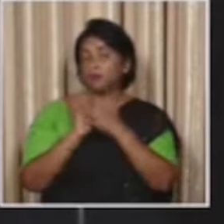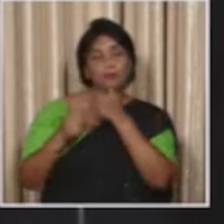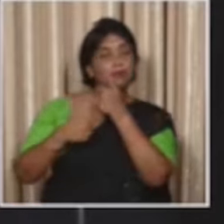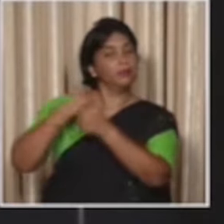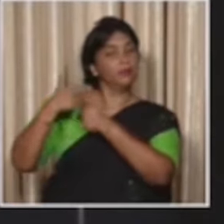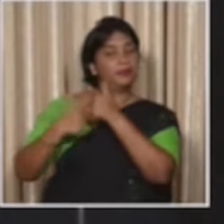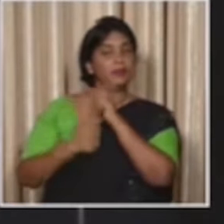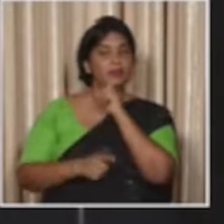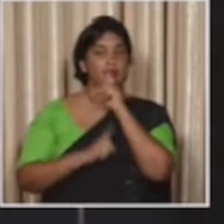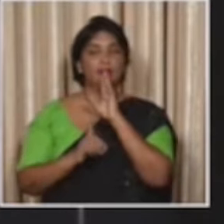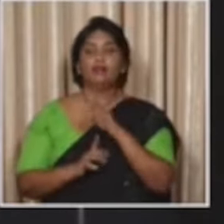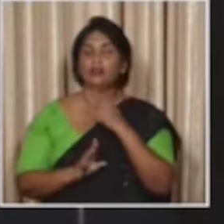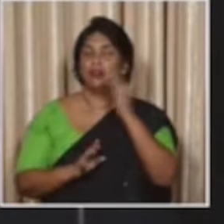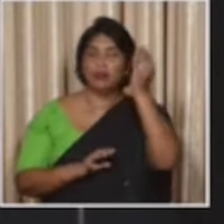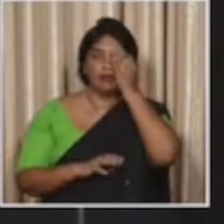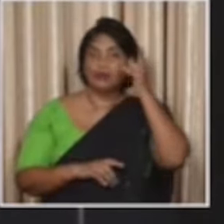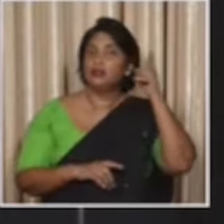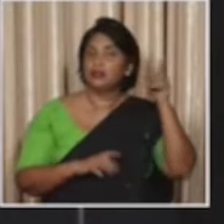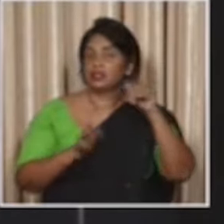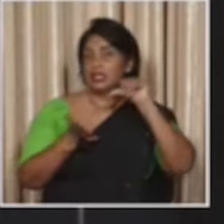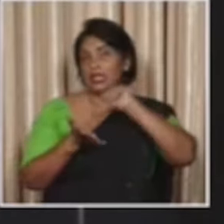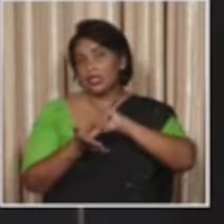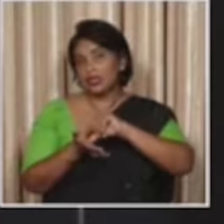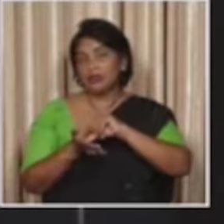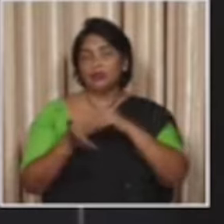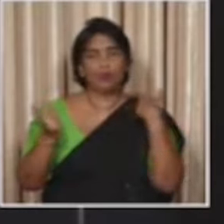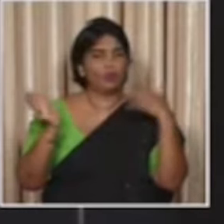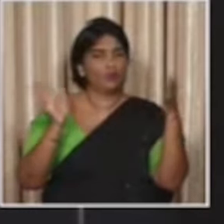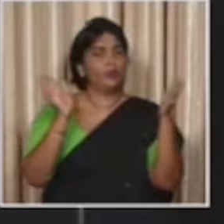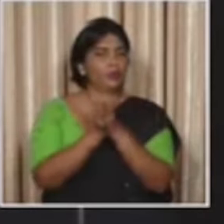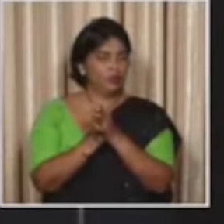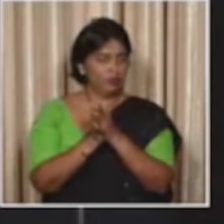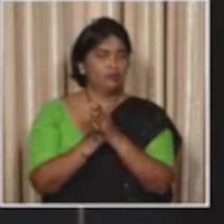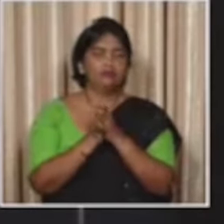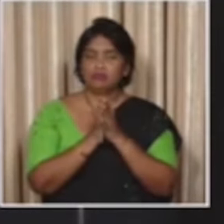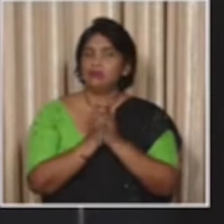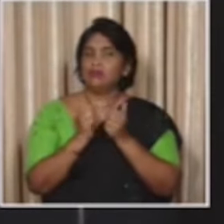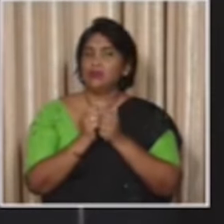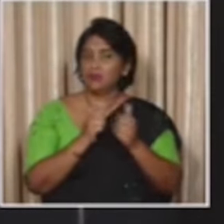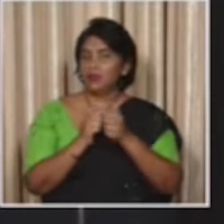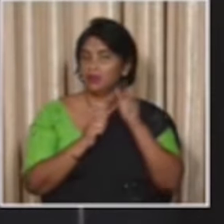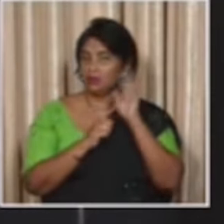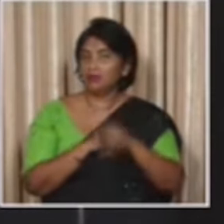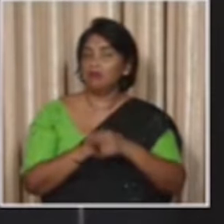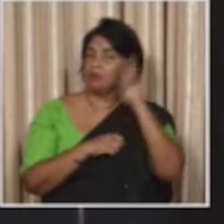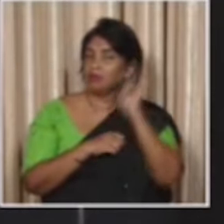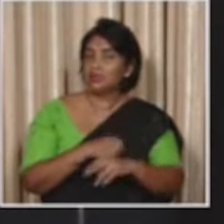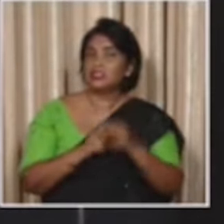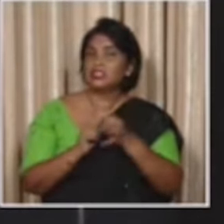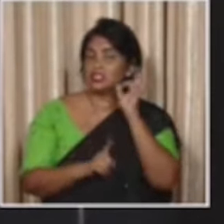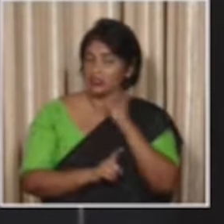balanced Israelis and Iranians. We got the Iranian president to come here, and we also sent